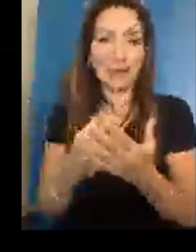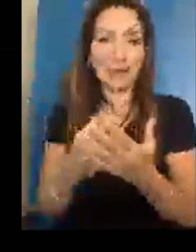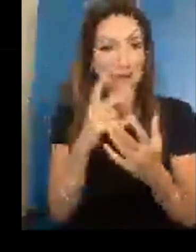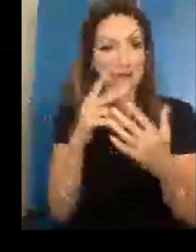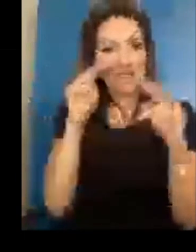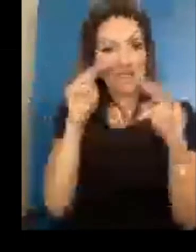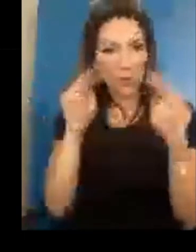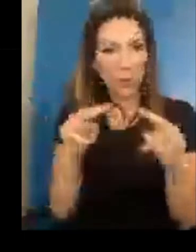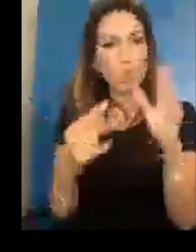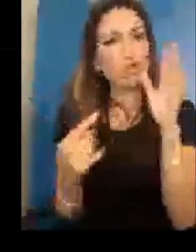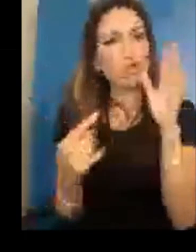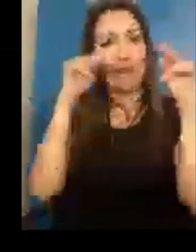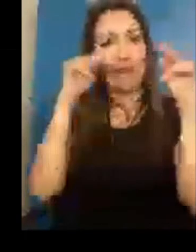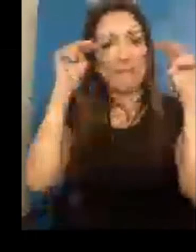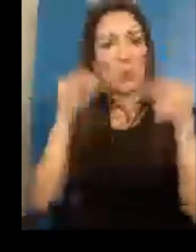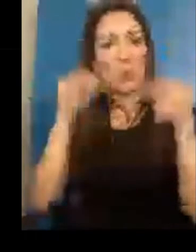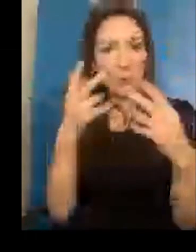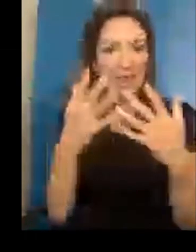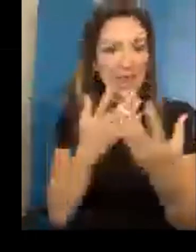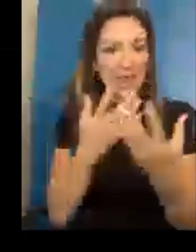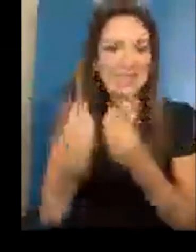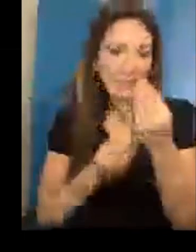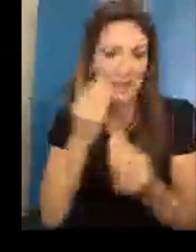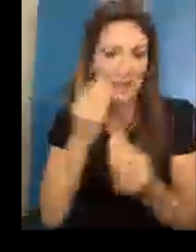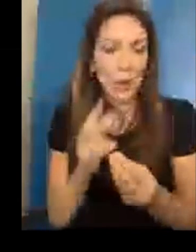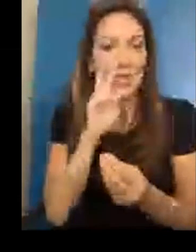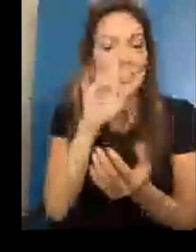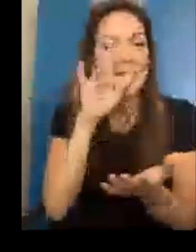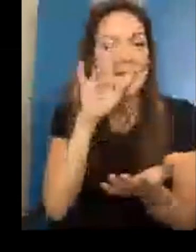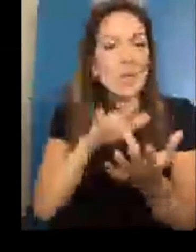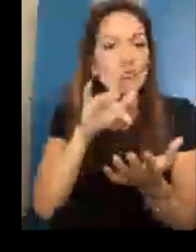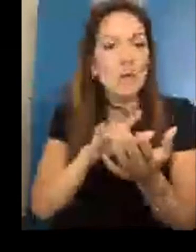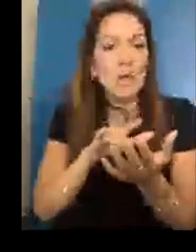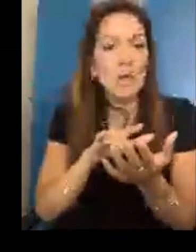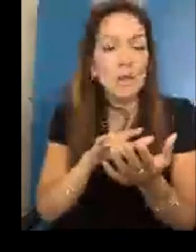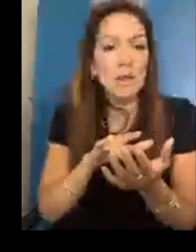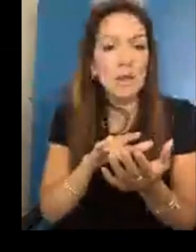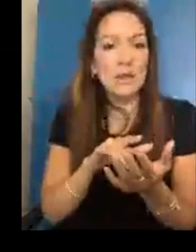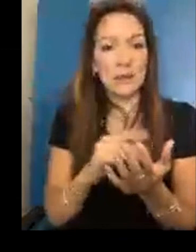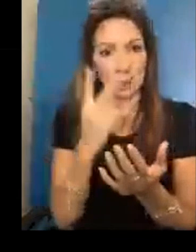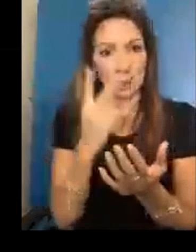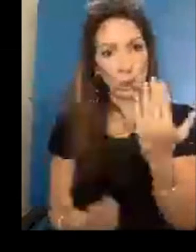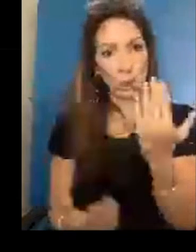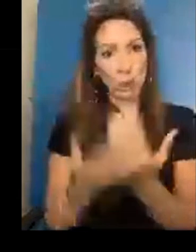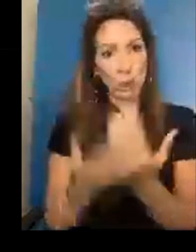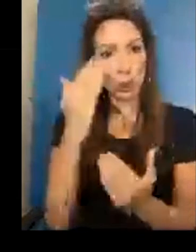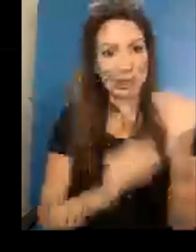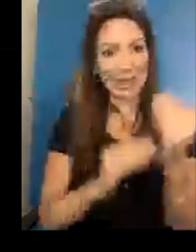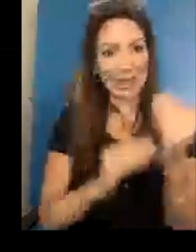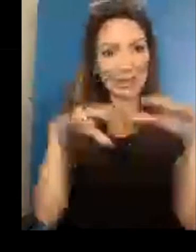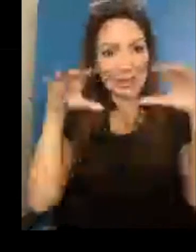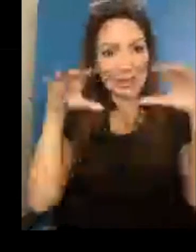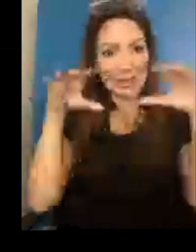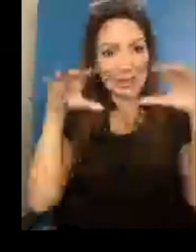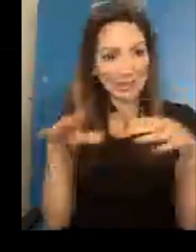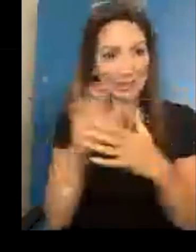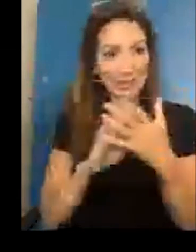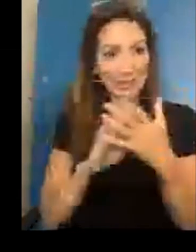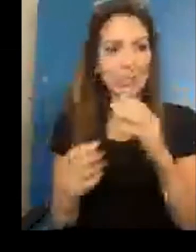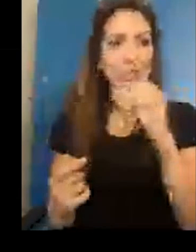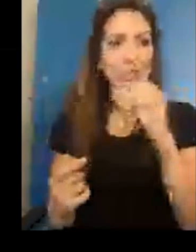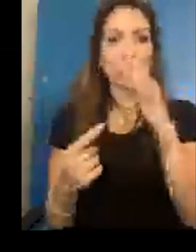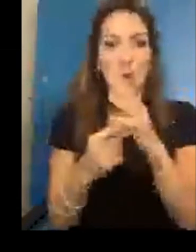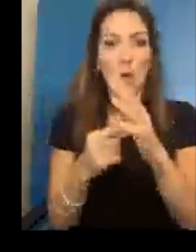just explained. So you can see in the centre is our two new buildings. So the top left